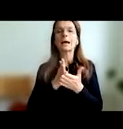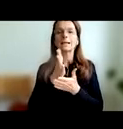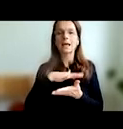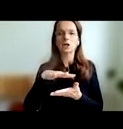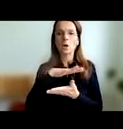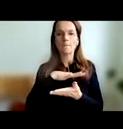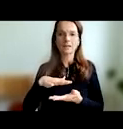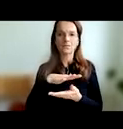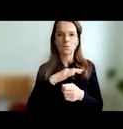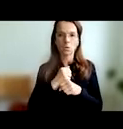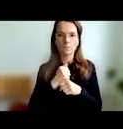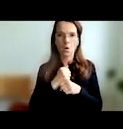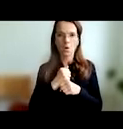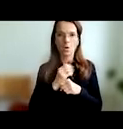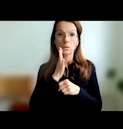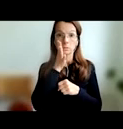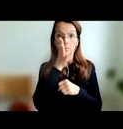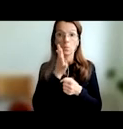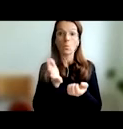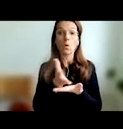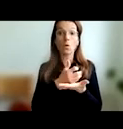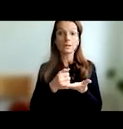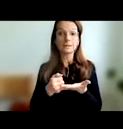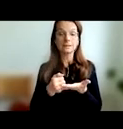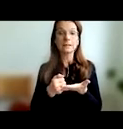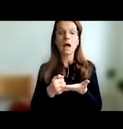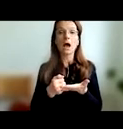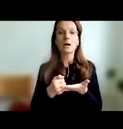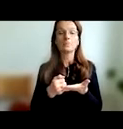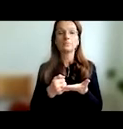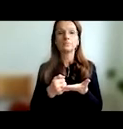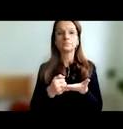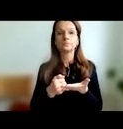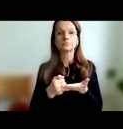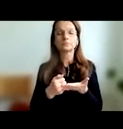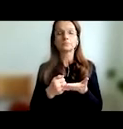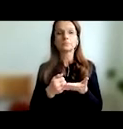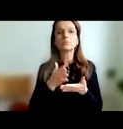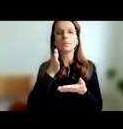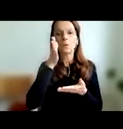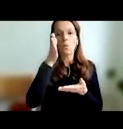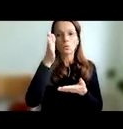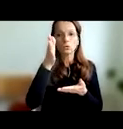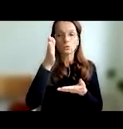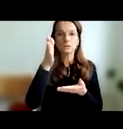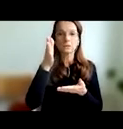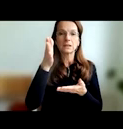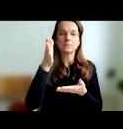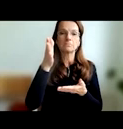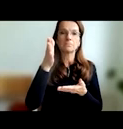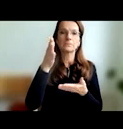states. So this career platform will certainly be